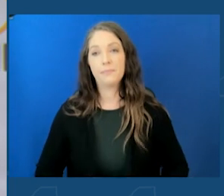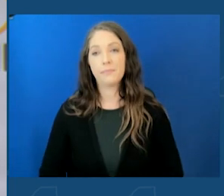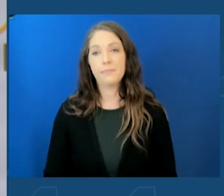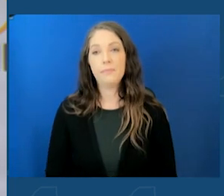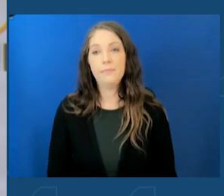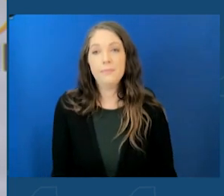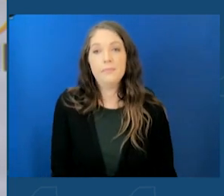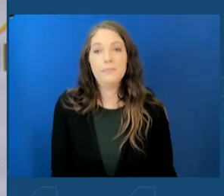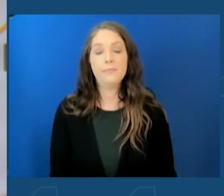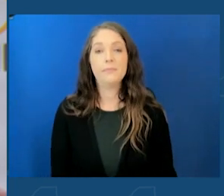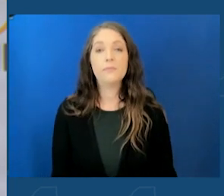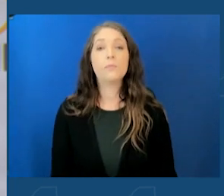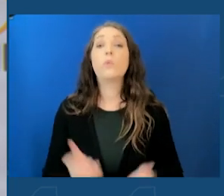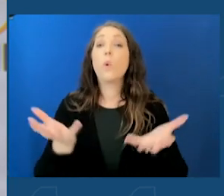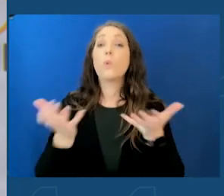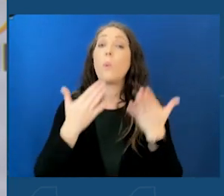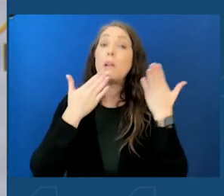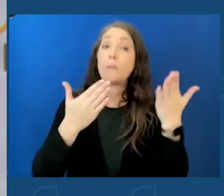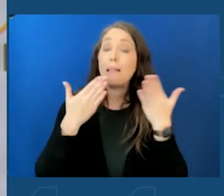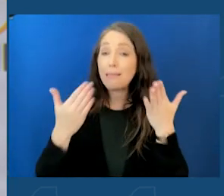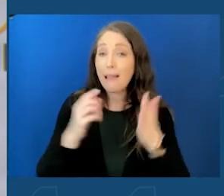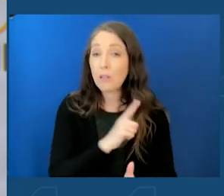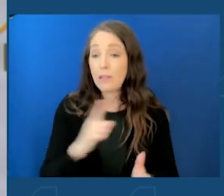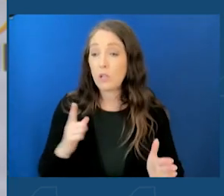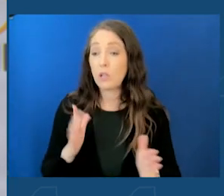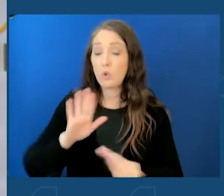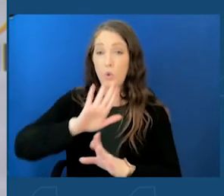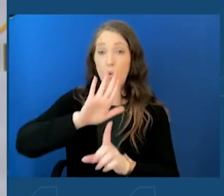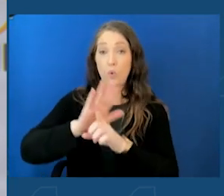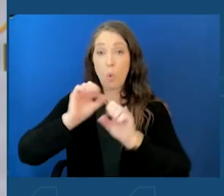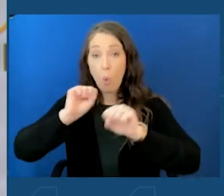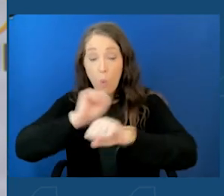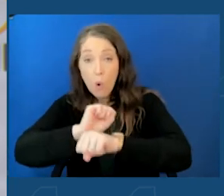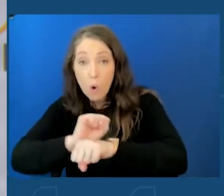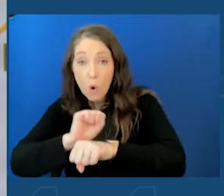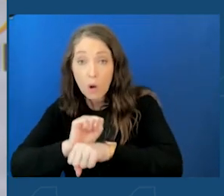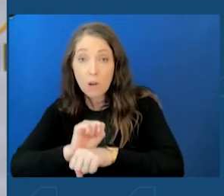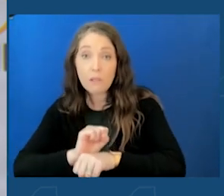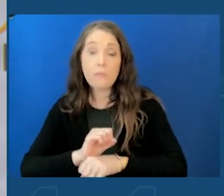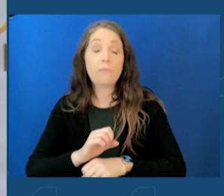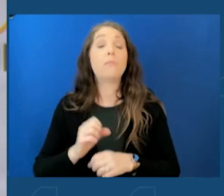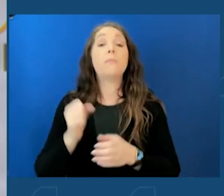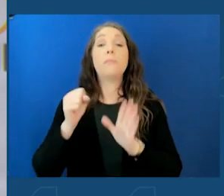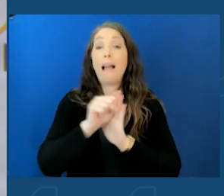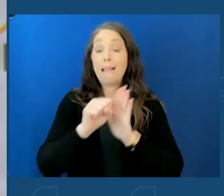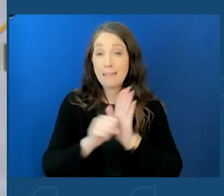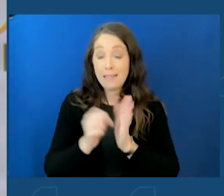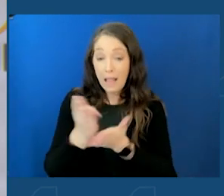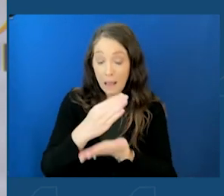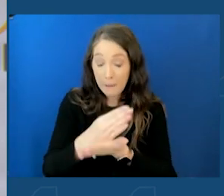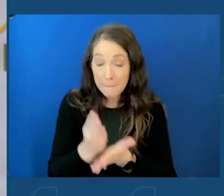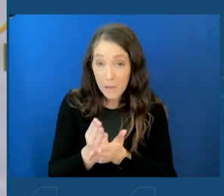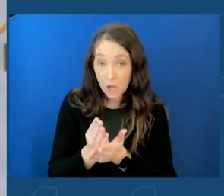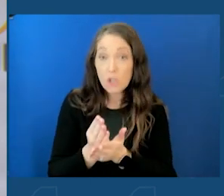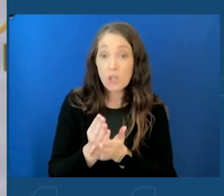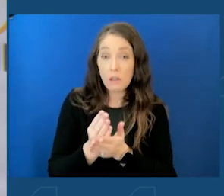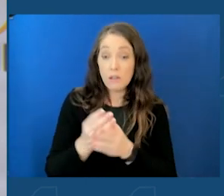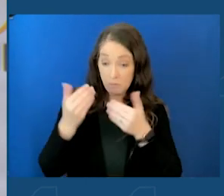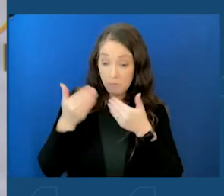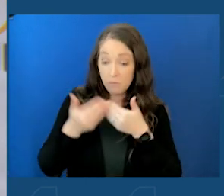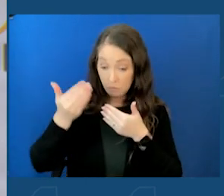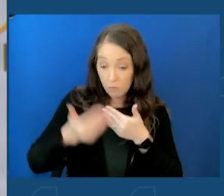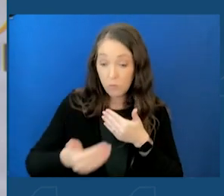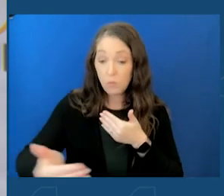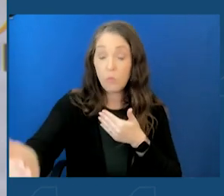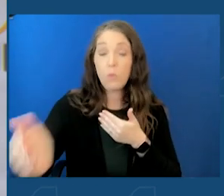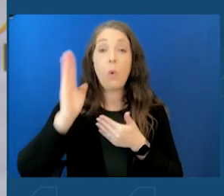So I want to thank the legislature for their work here. Our state budget past year and going forward, we're going to continue to have a record